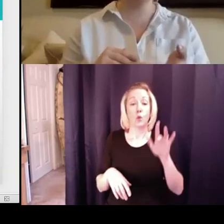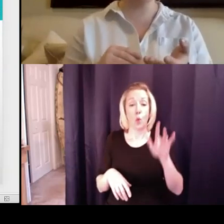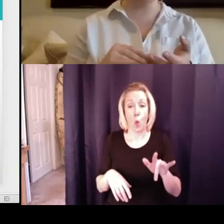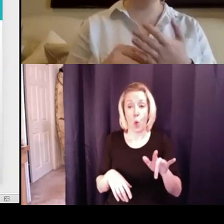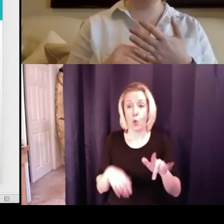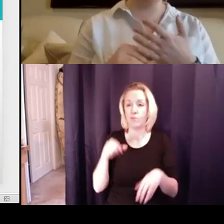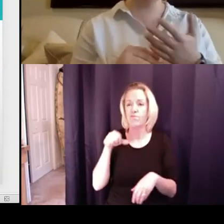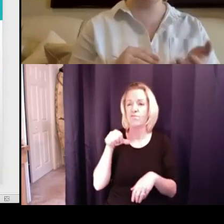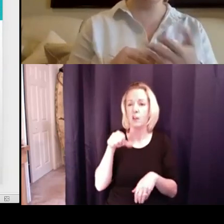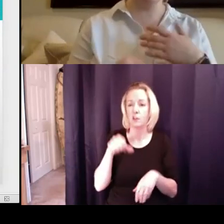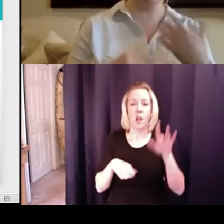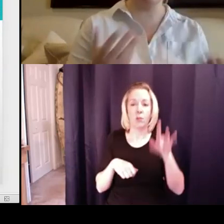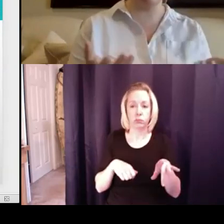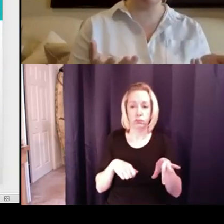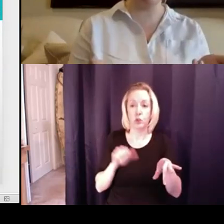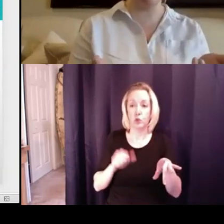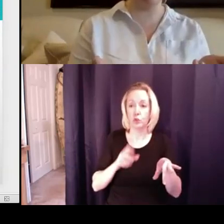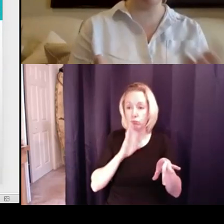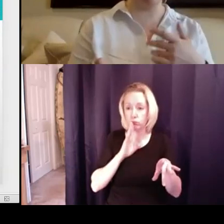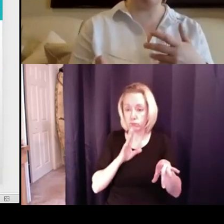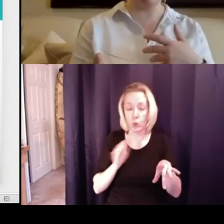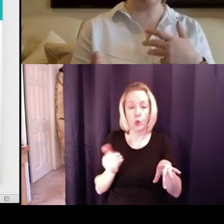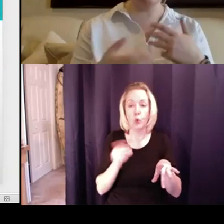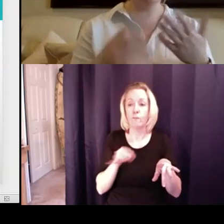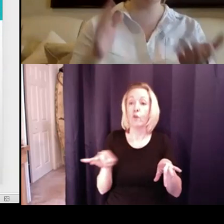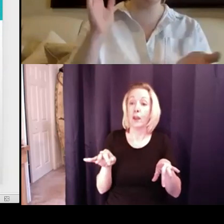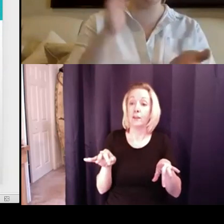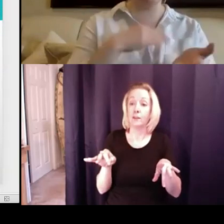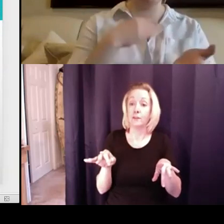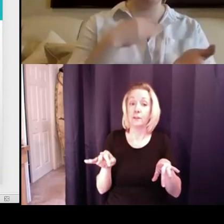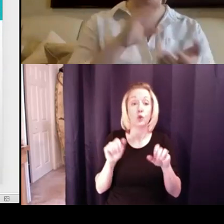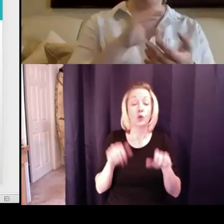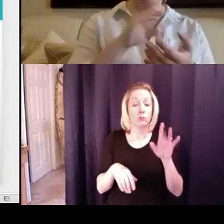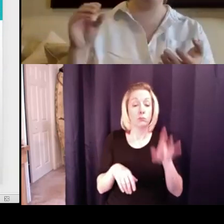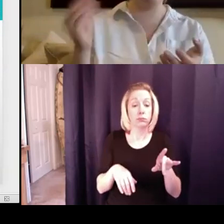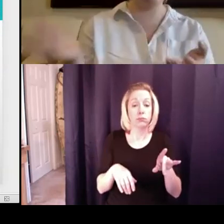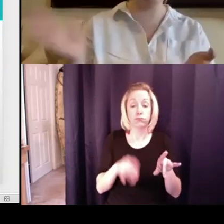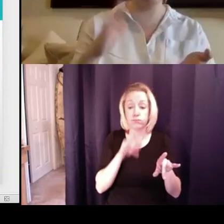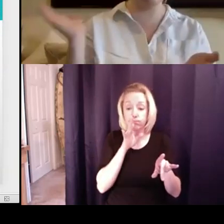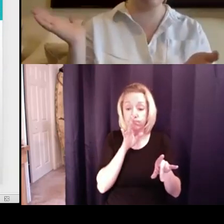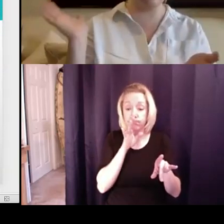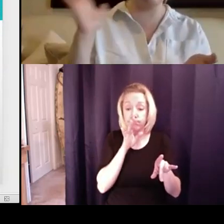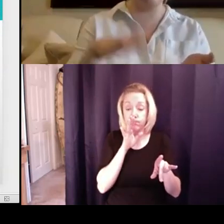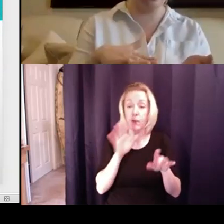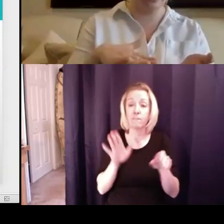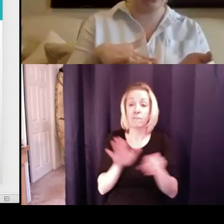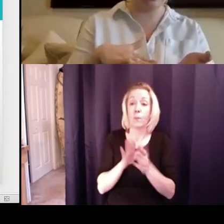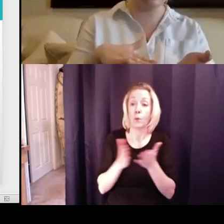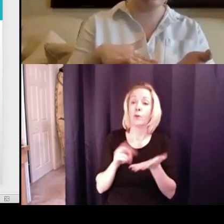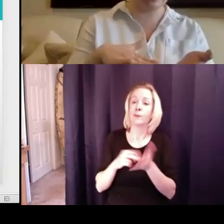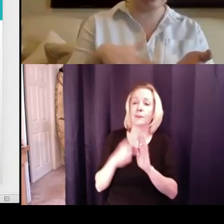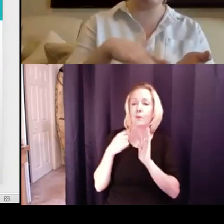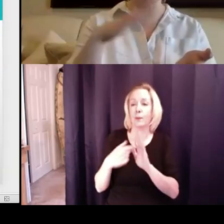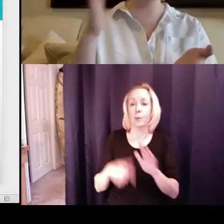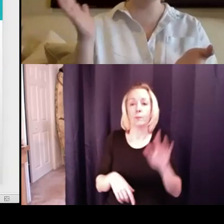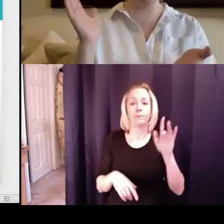And so it's really cool to then be able to record a book on there. So you would record one sentence, let go, hold it down,